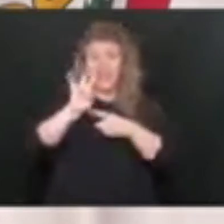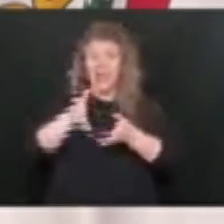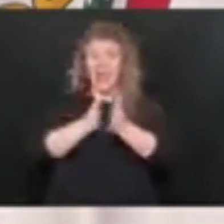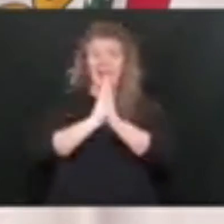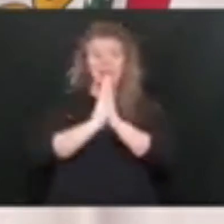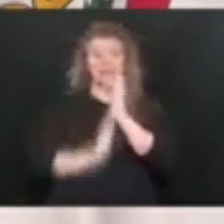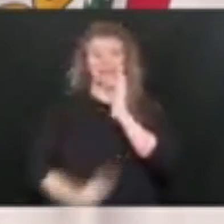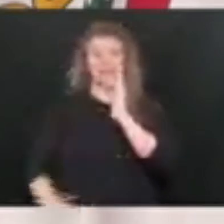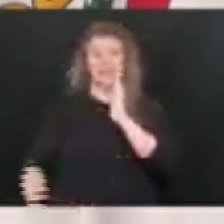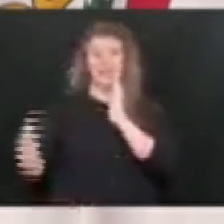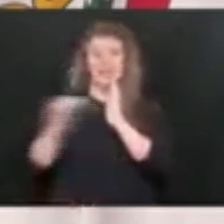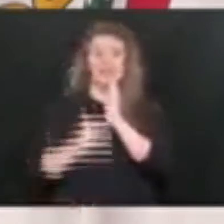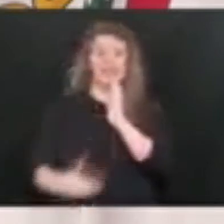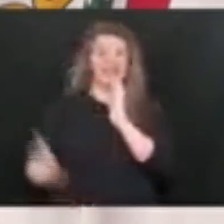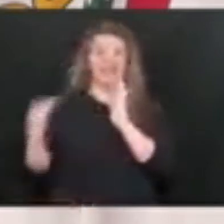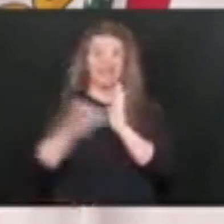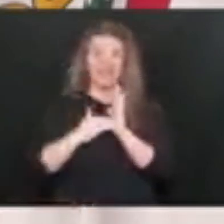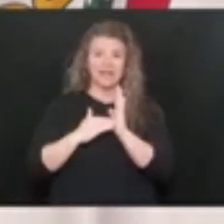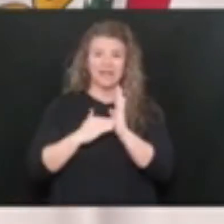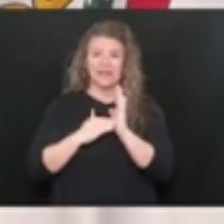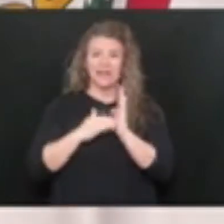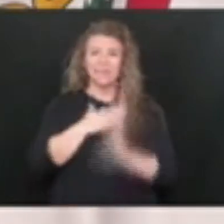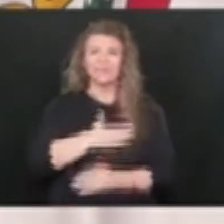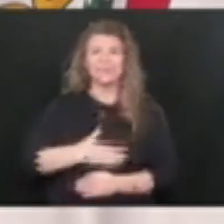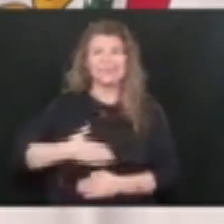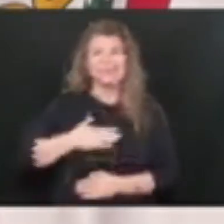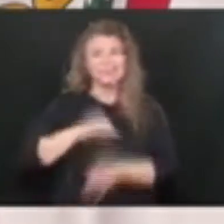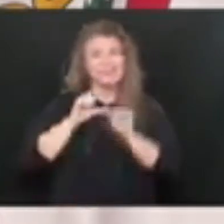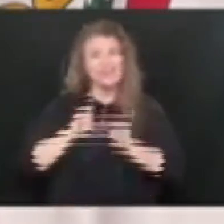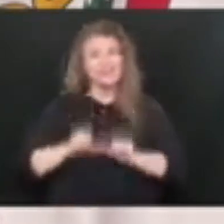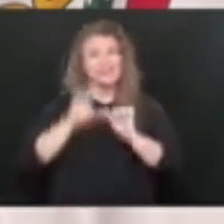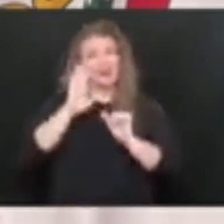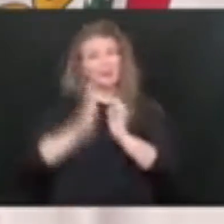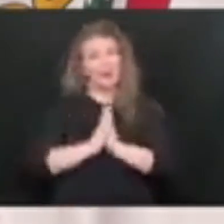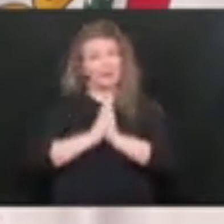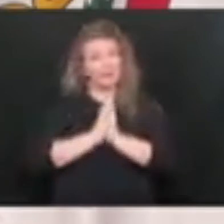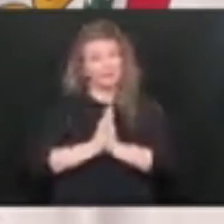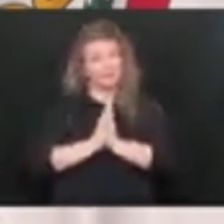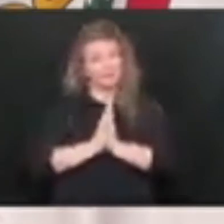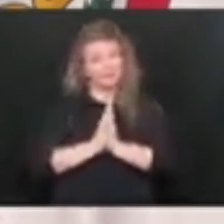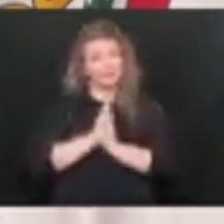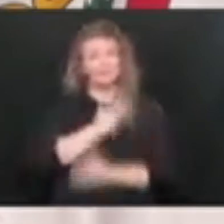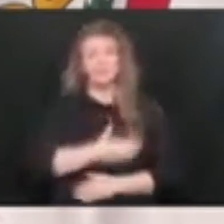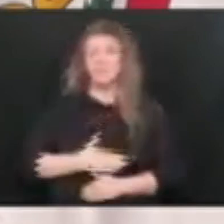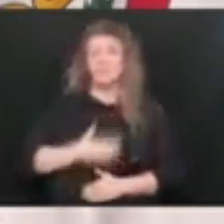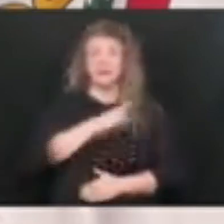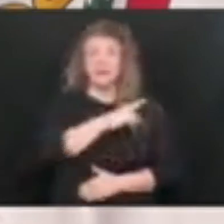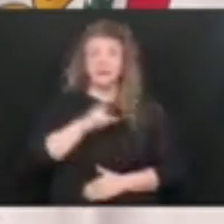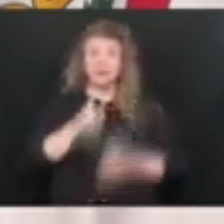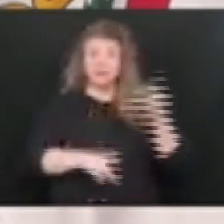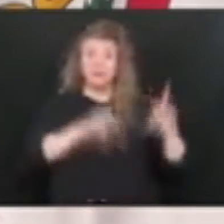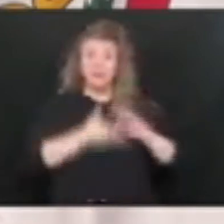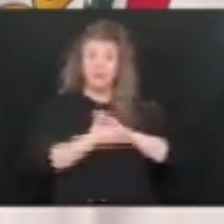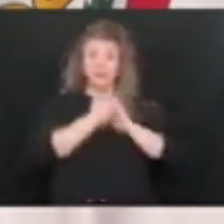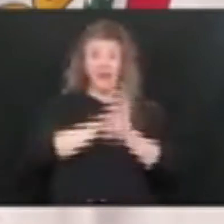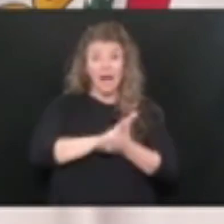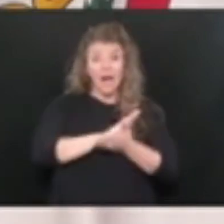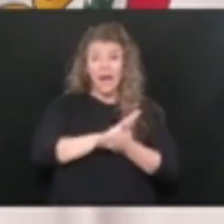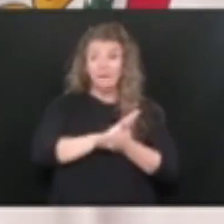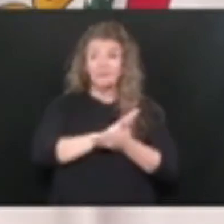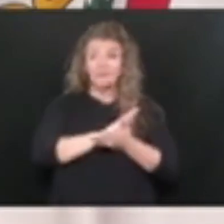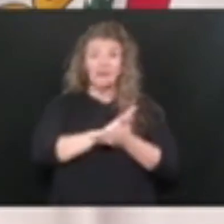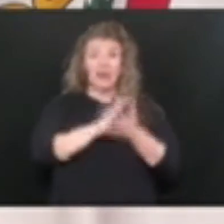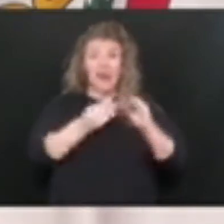over and over that please keep them in your prayers. Please don't let these people, these great